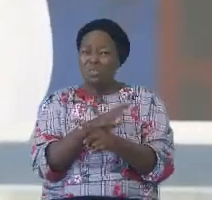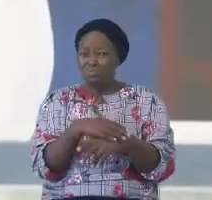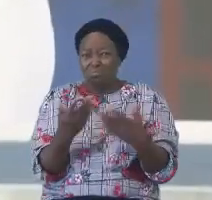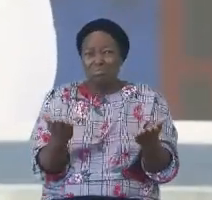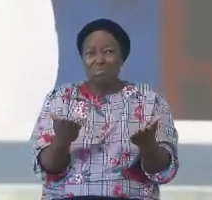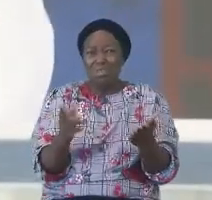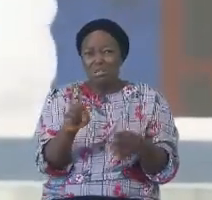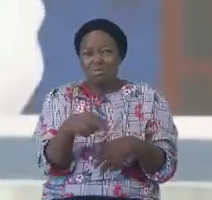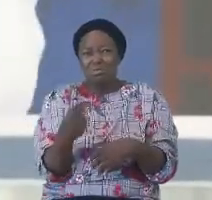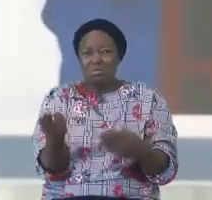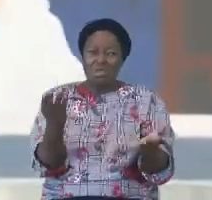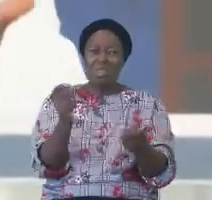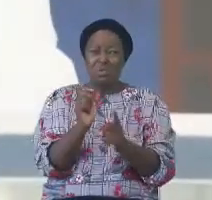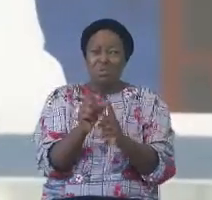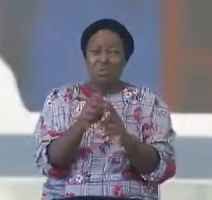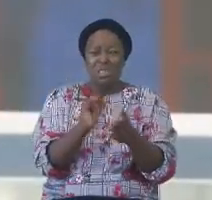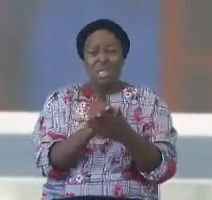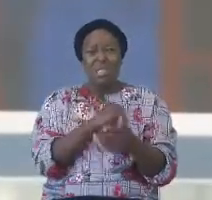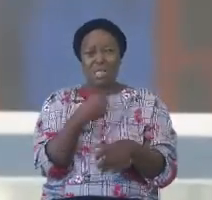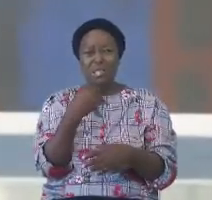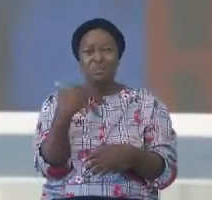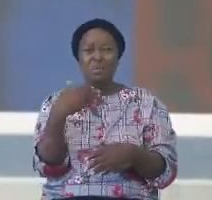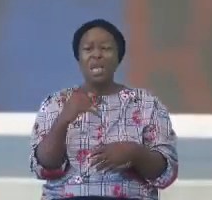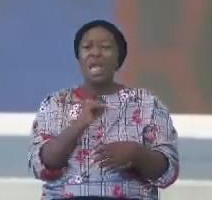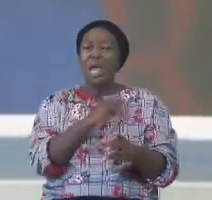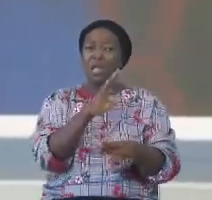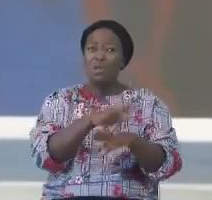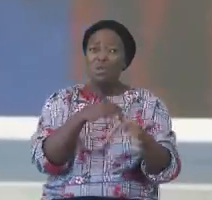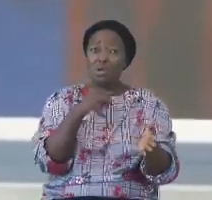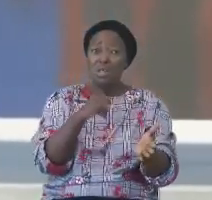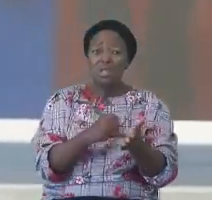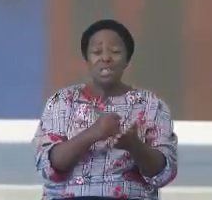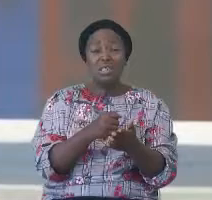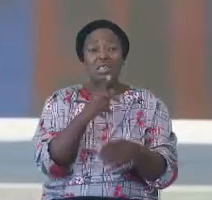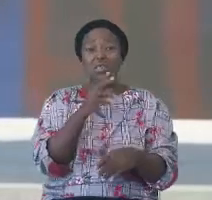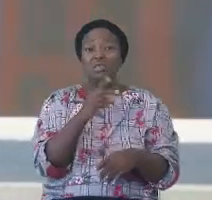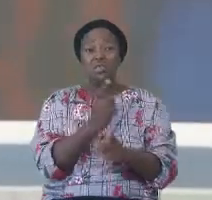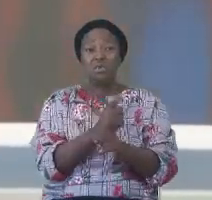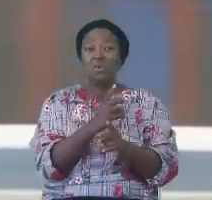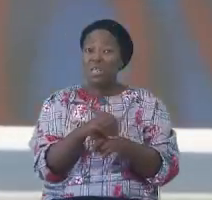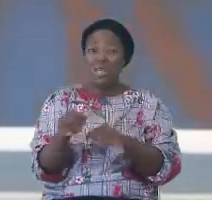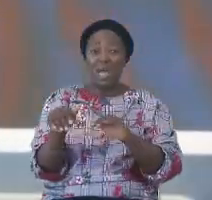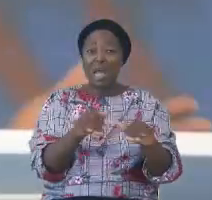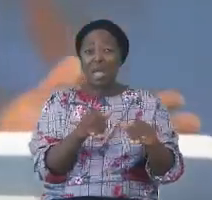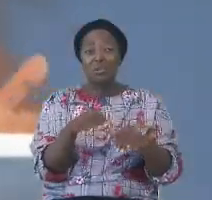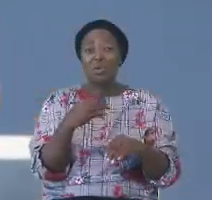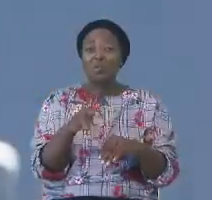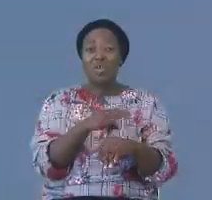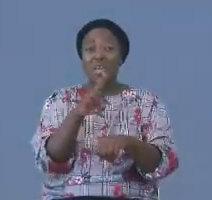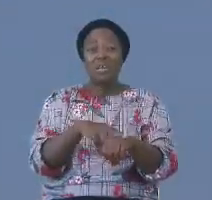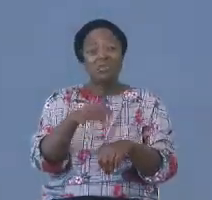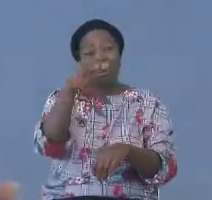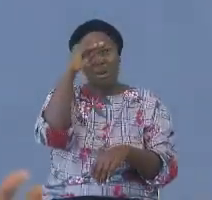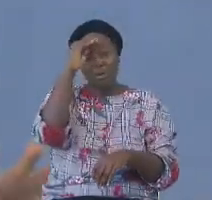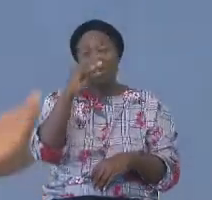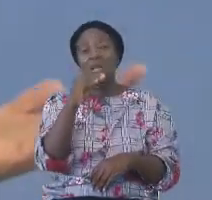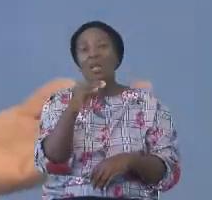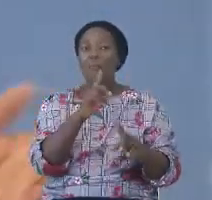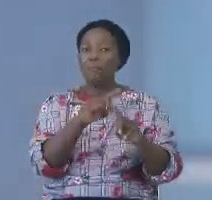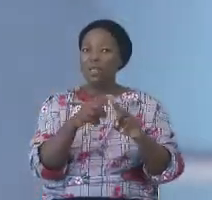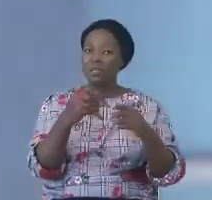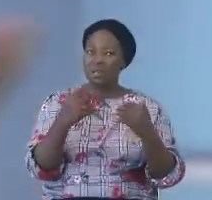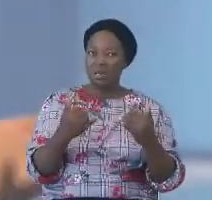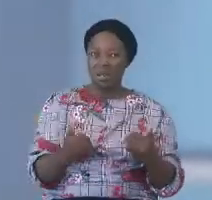scene i called it an ordinary word i spoke i called it an ordinary